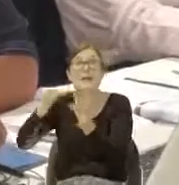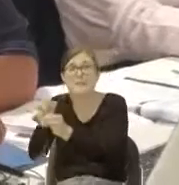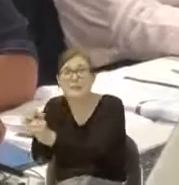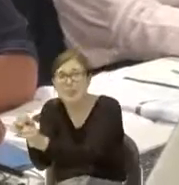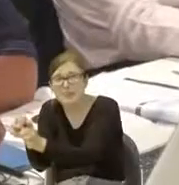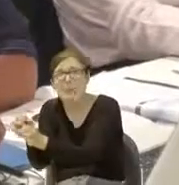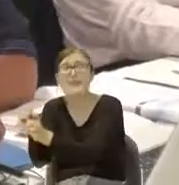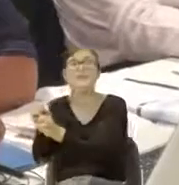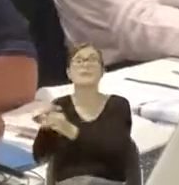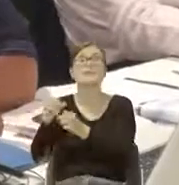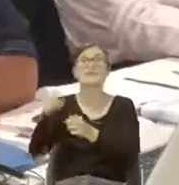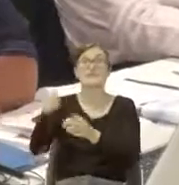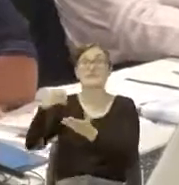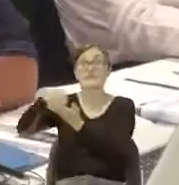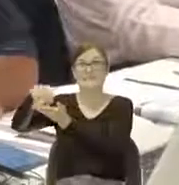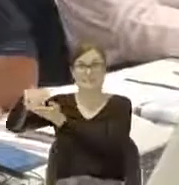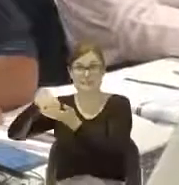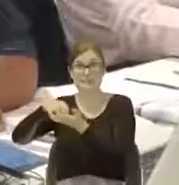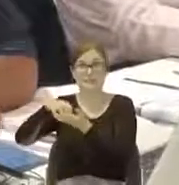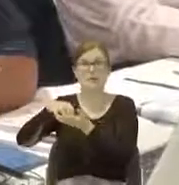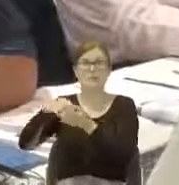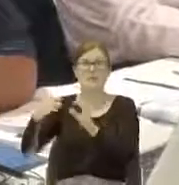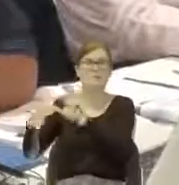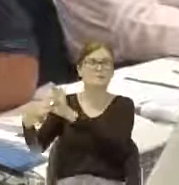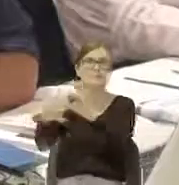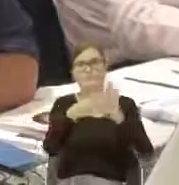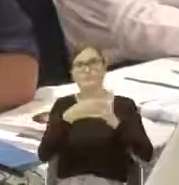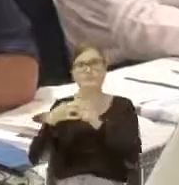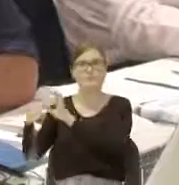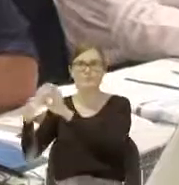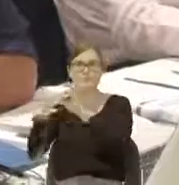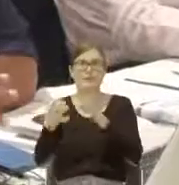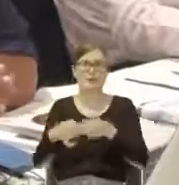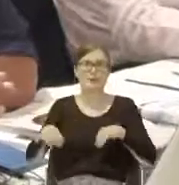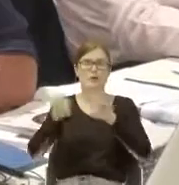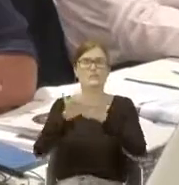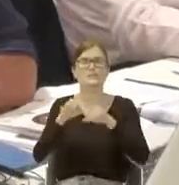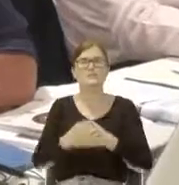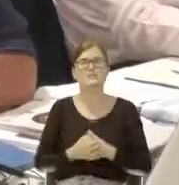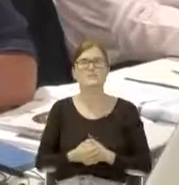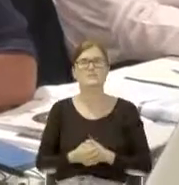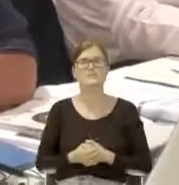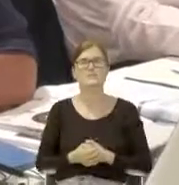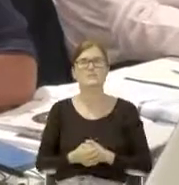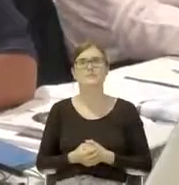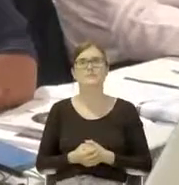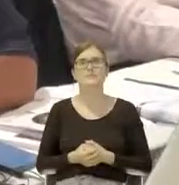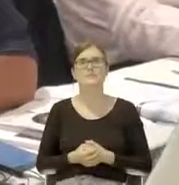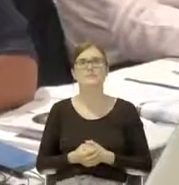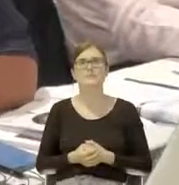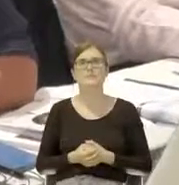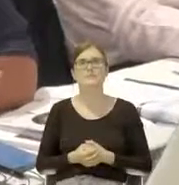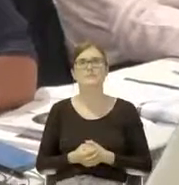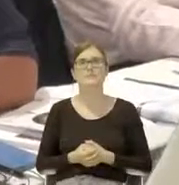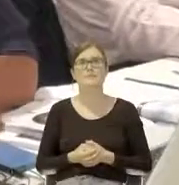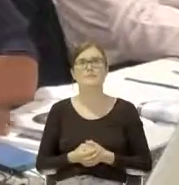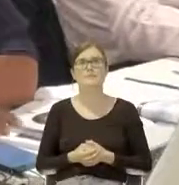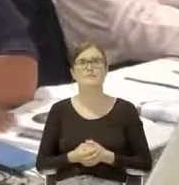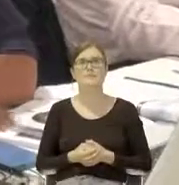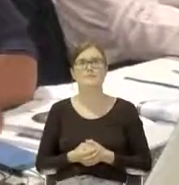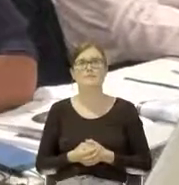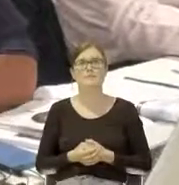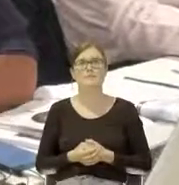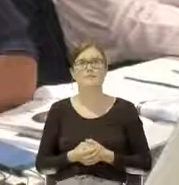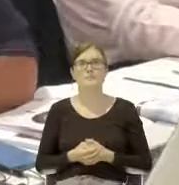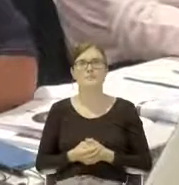So various partners have been given responsibilities to coordinate, which one of those